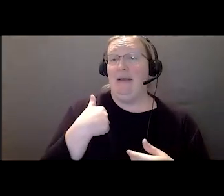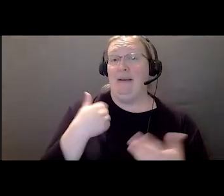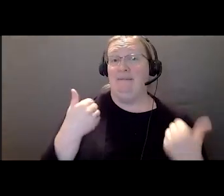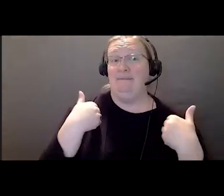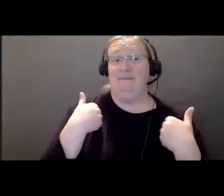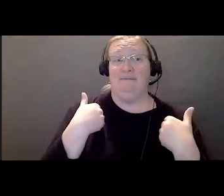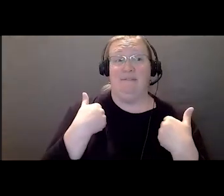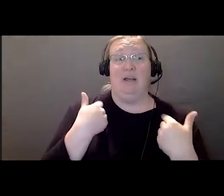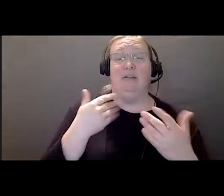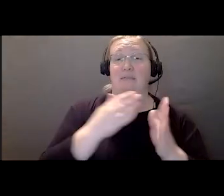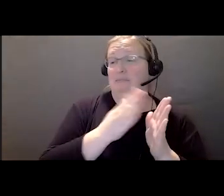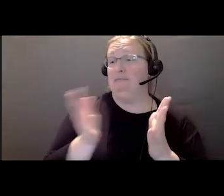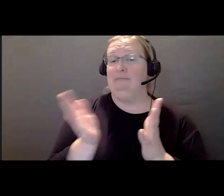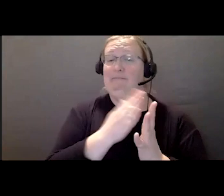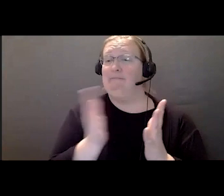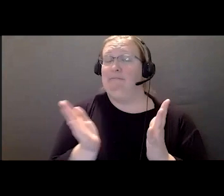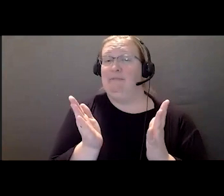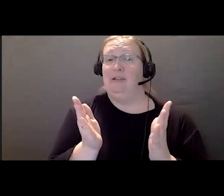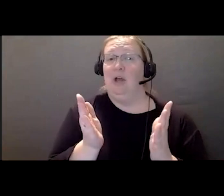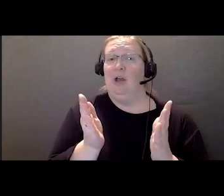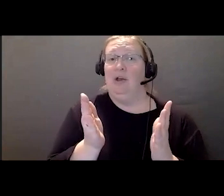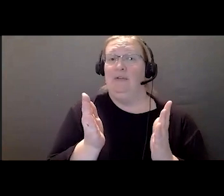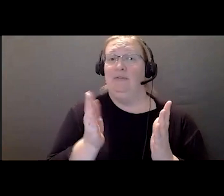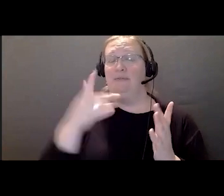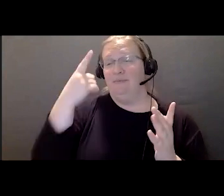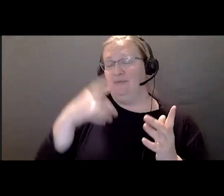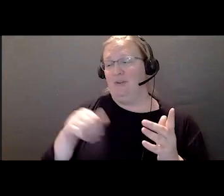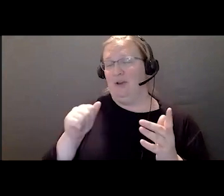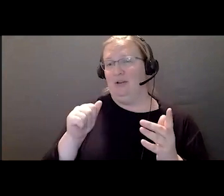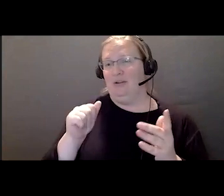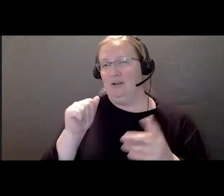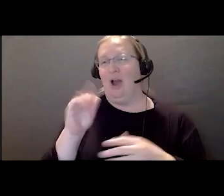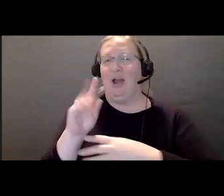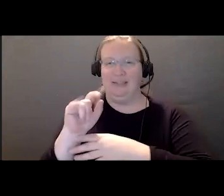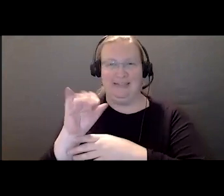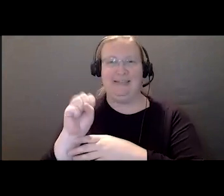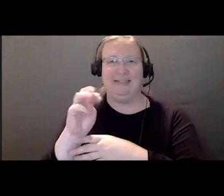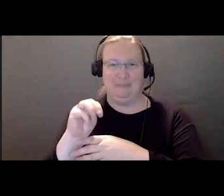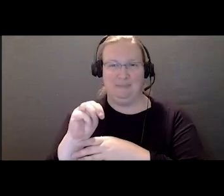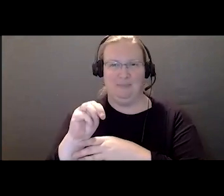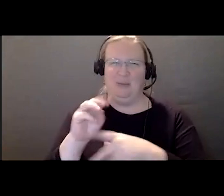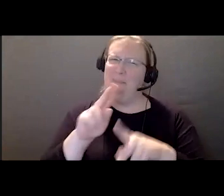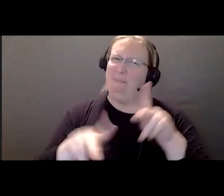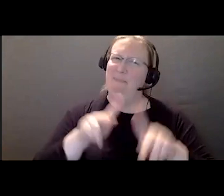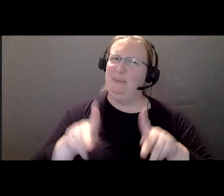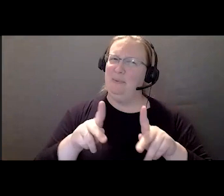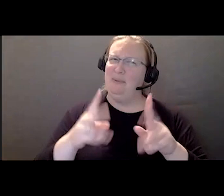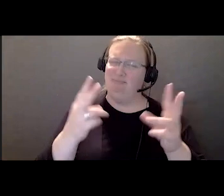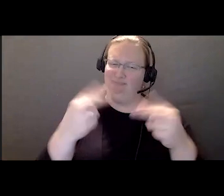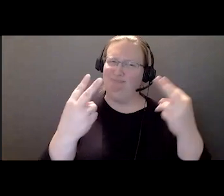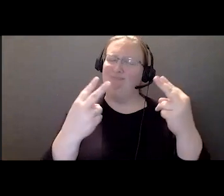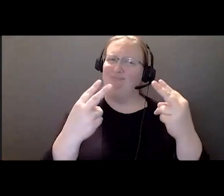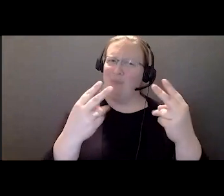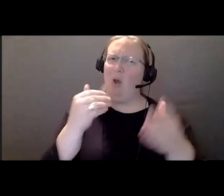be misjudged a lot in my life. Looking back, I guess I knew I was